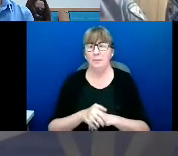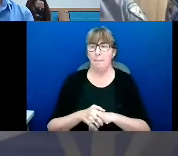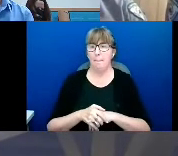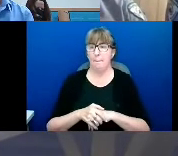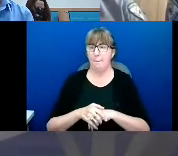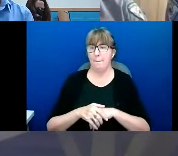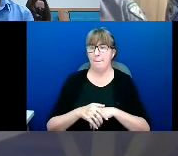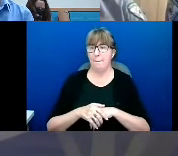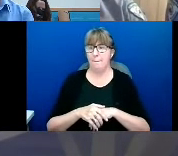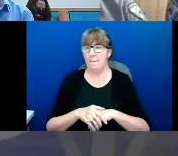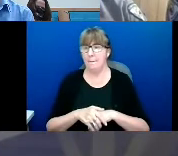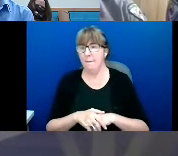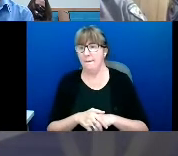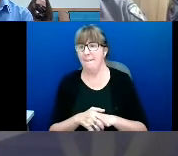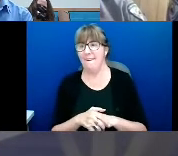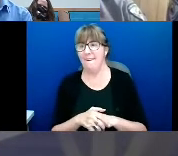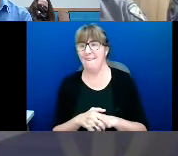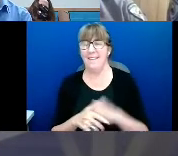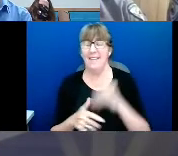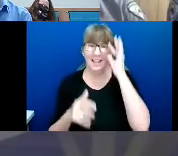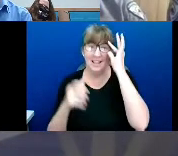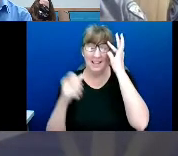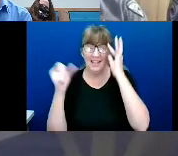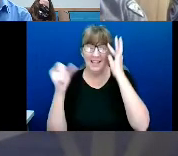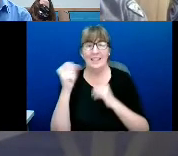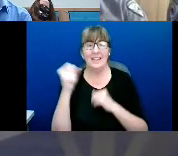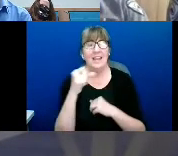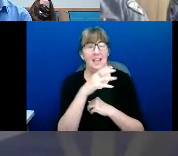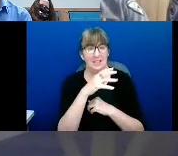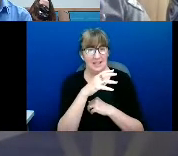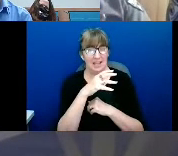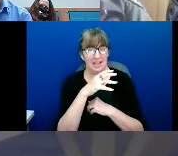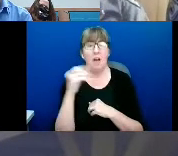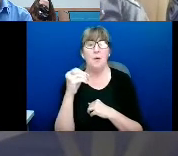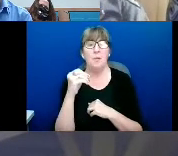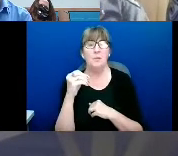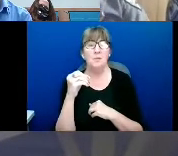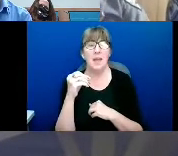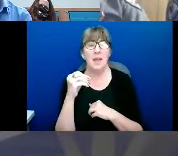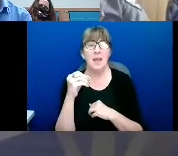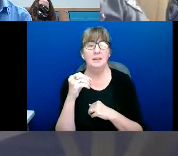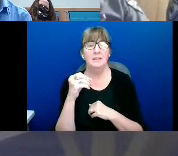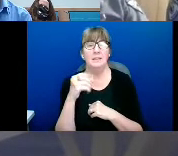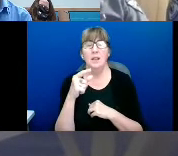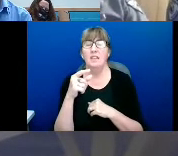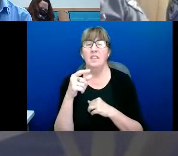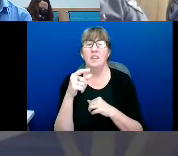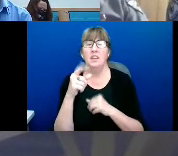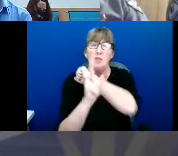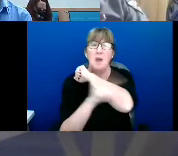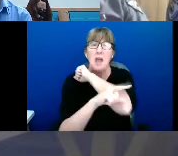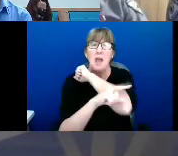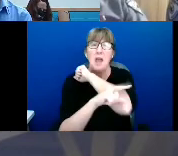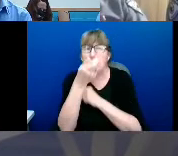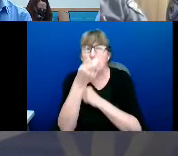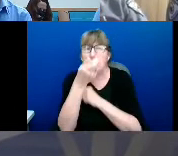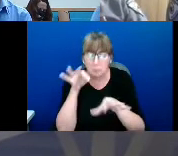yeah, this is showing them picking up that micro trash and helping us after a storm that we didn't know was coming. And